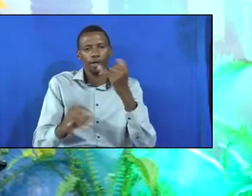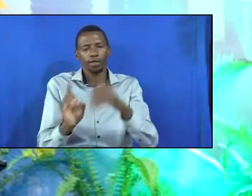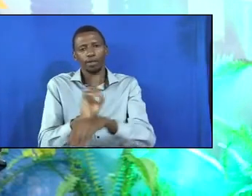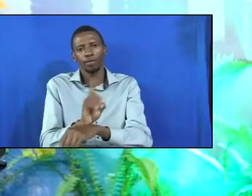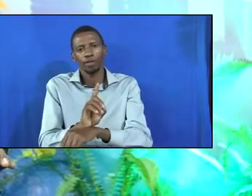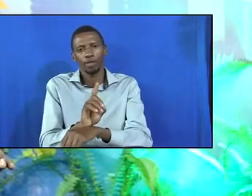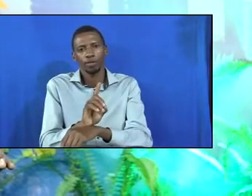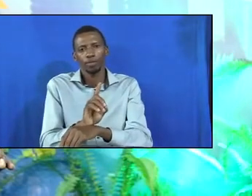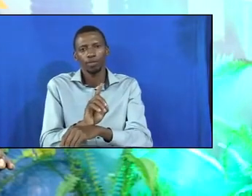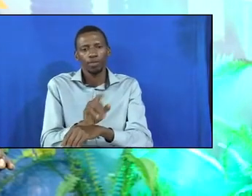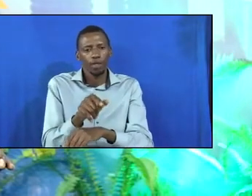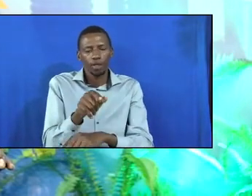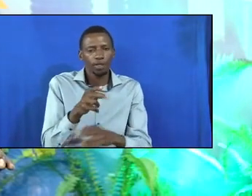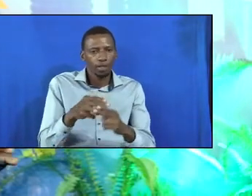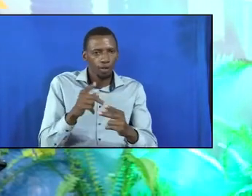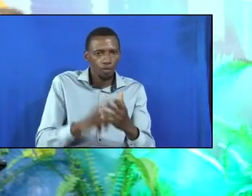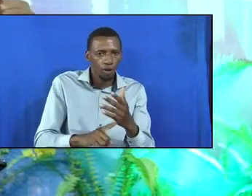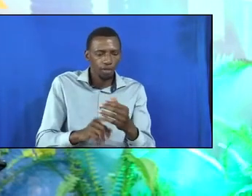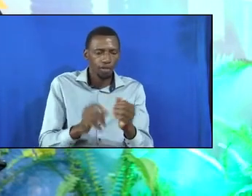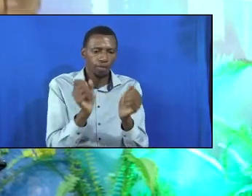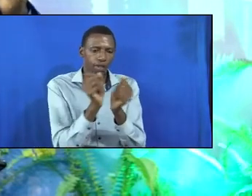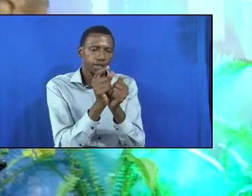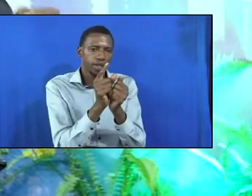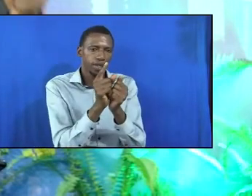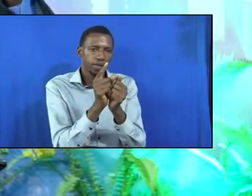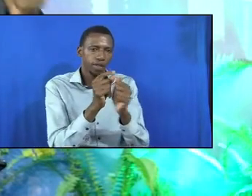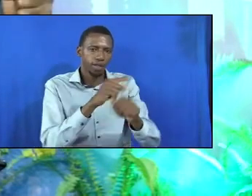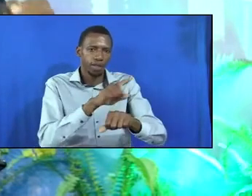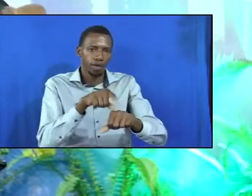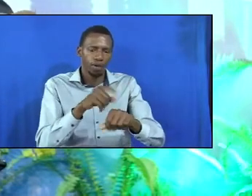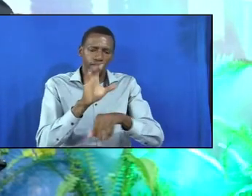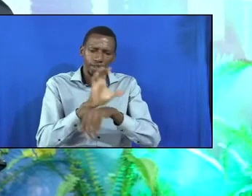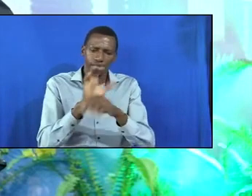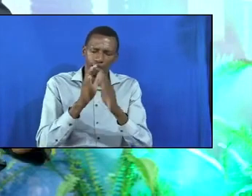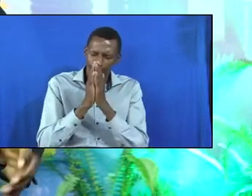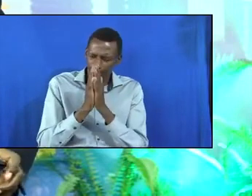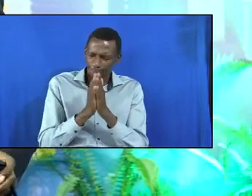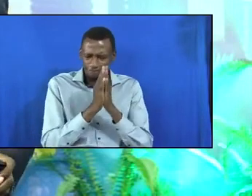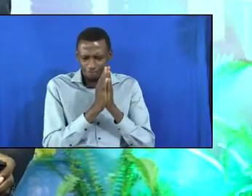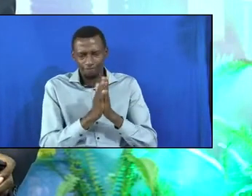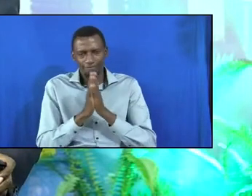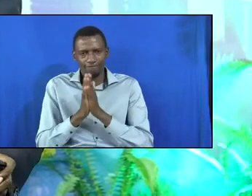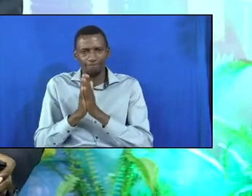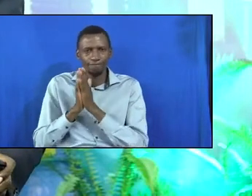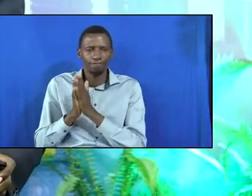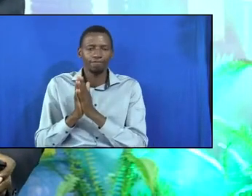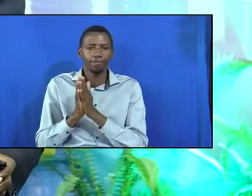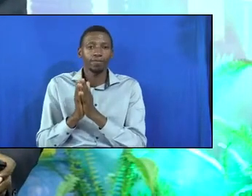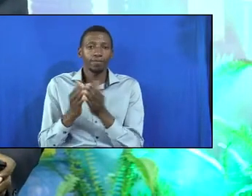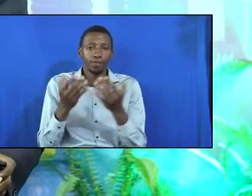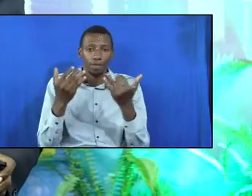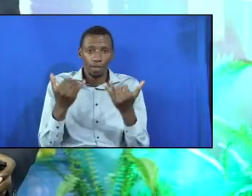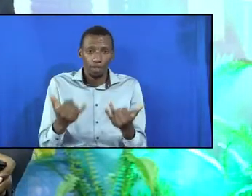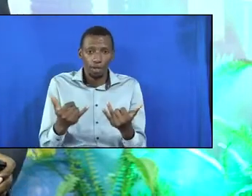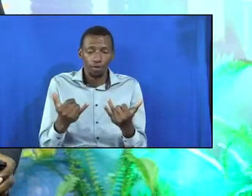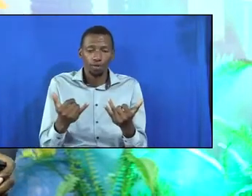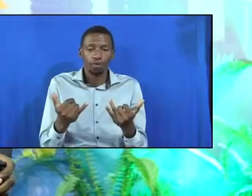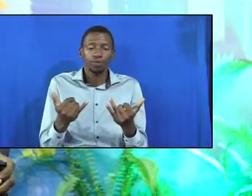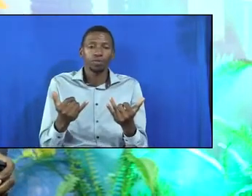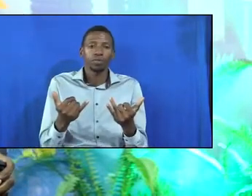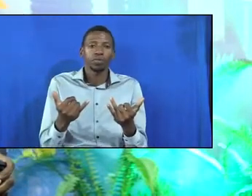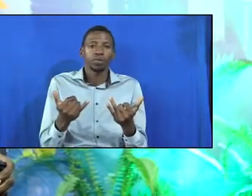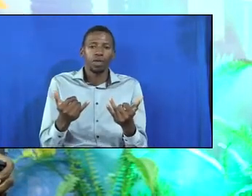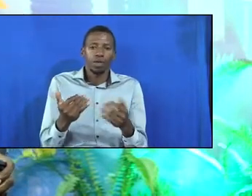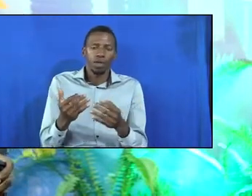we call the 11th hour. They prayed and prayed and prayed. And now, on the night, which was on the